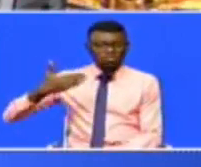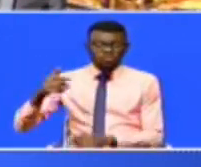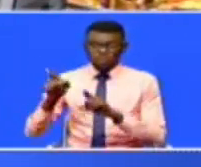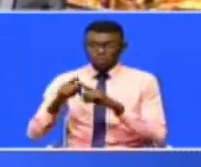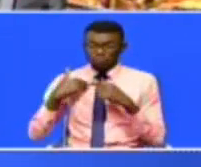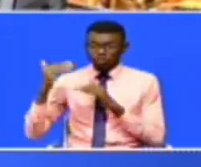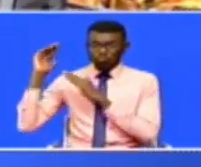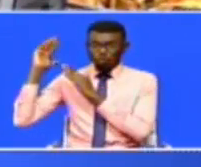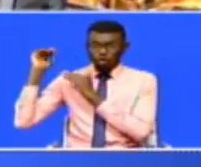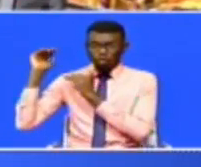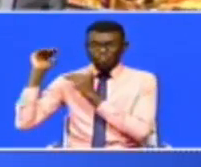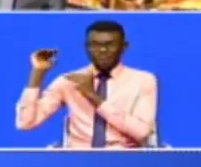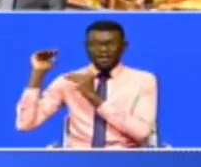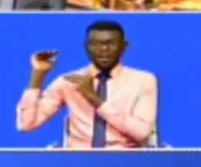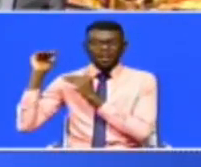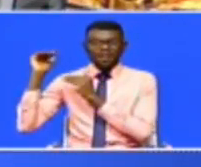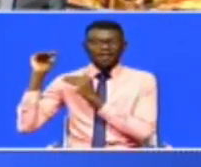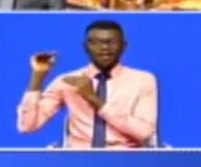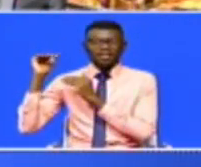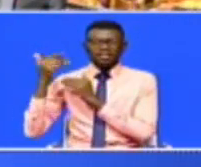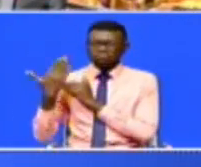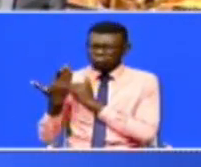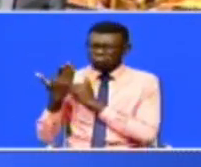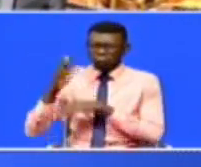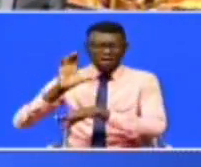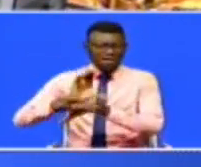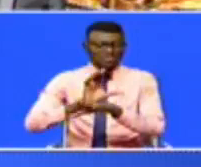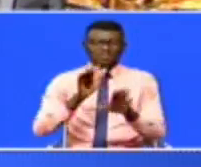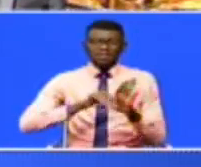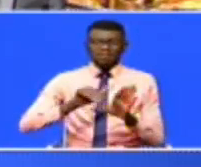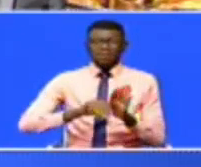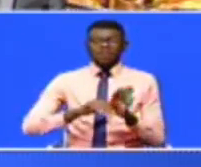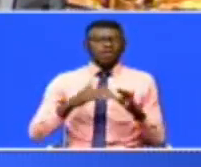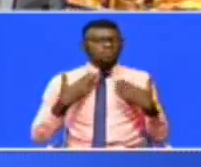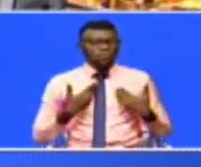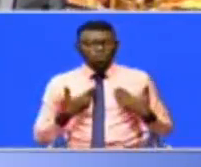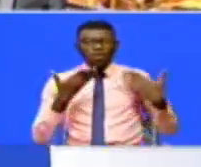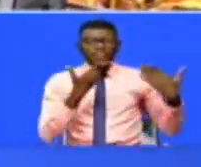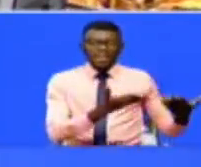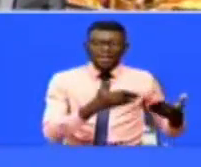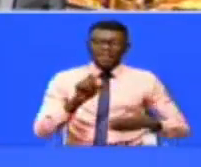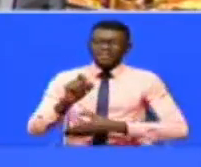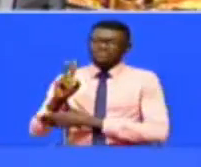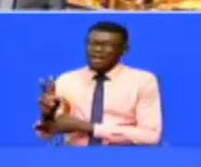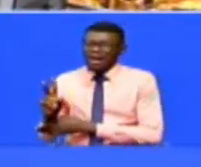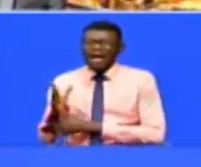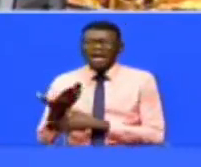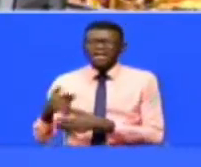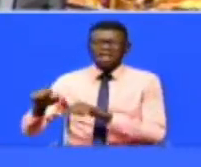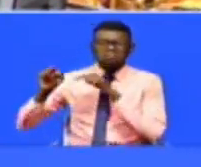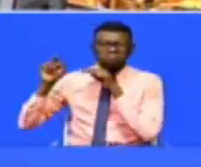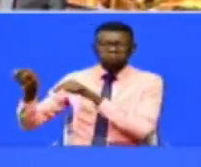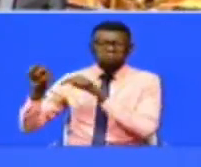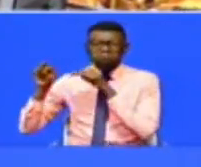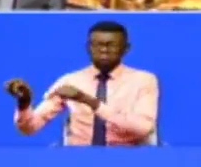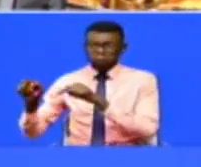hope that for those, and especially the church, for those who have been out there on TV and everything condemning,